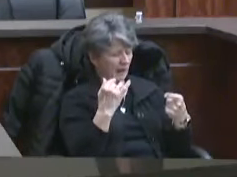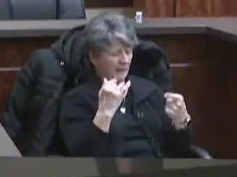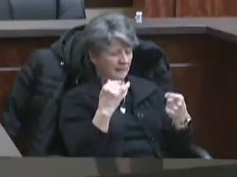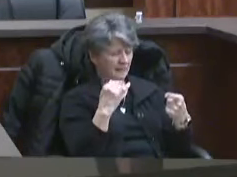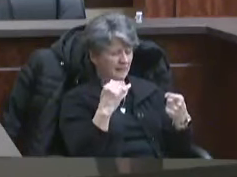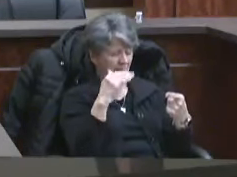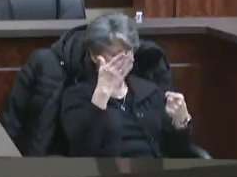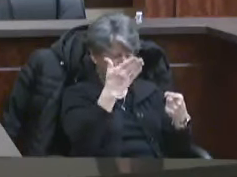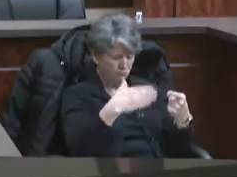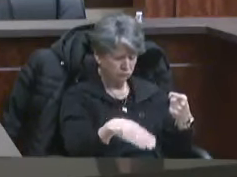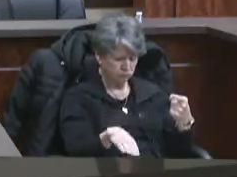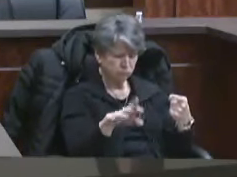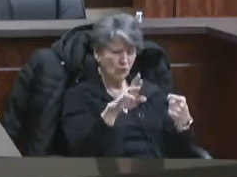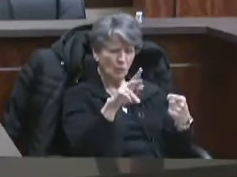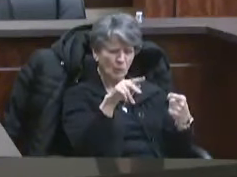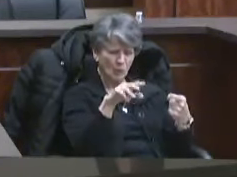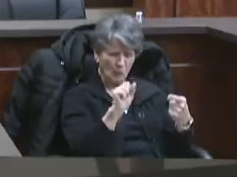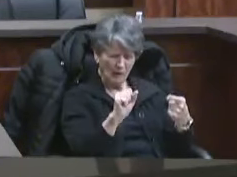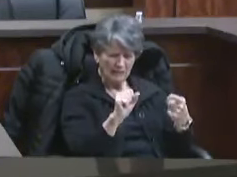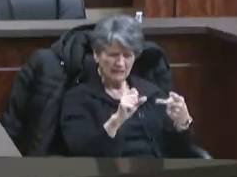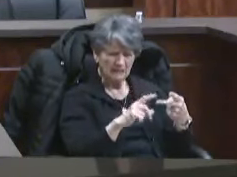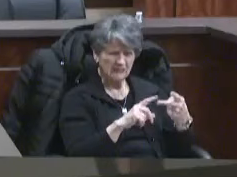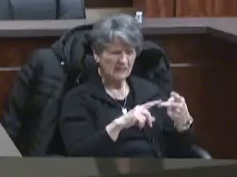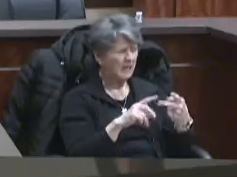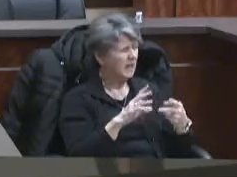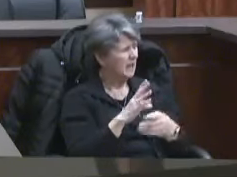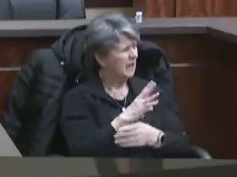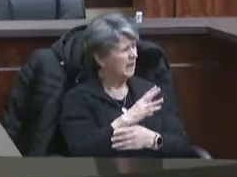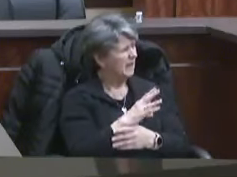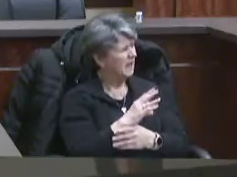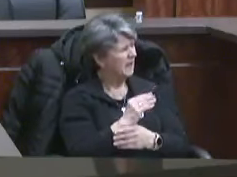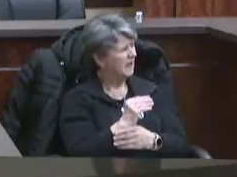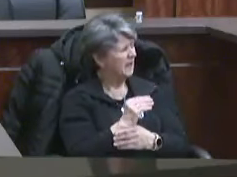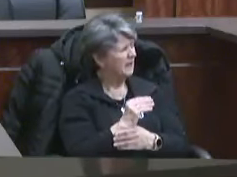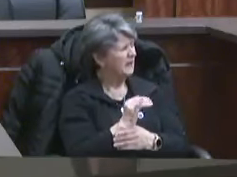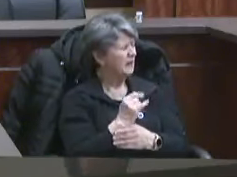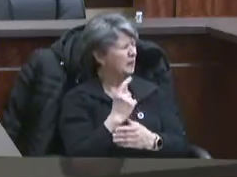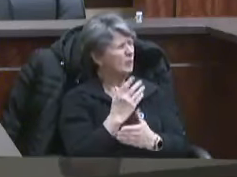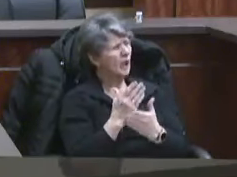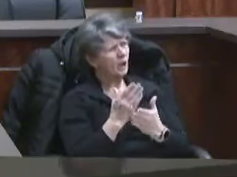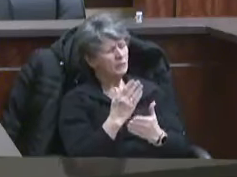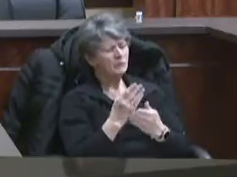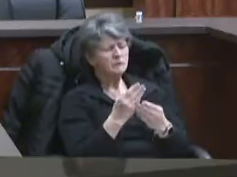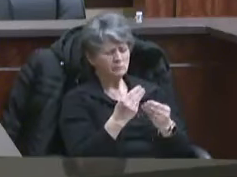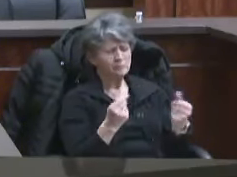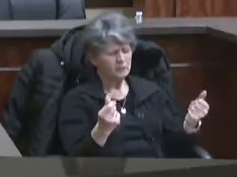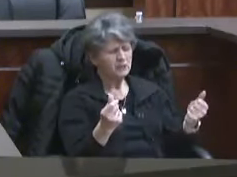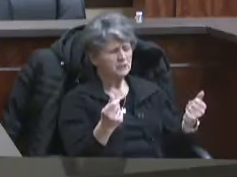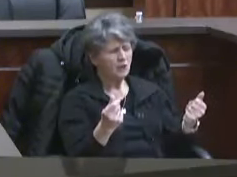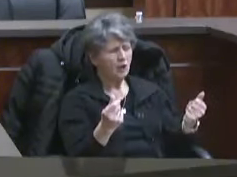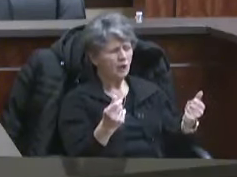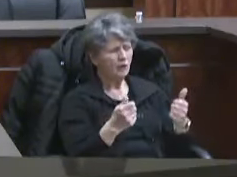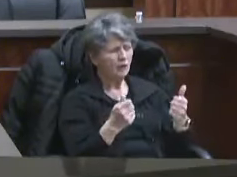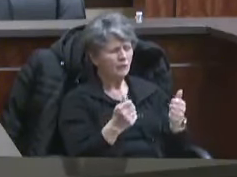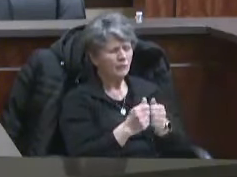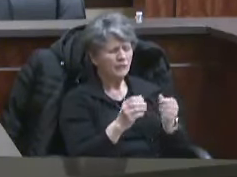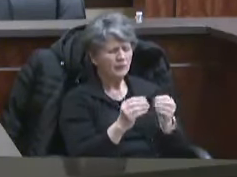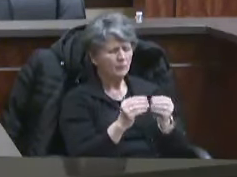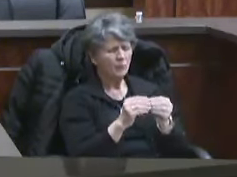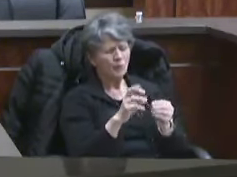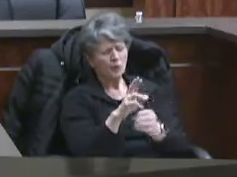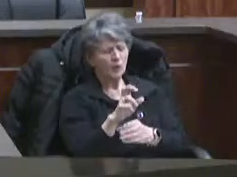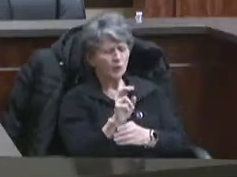wondered if it might kind of alleviate that, if as the rain fell, that those grooves would sort